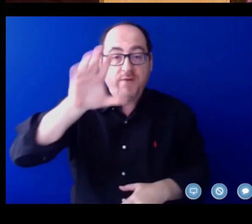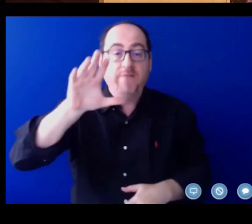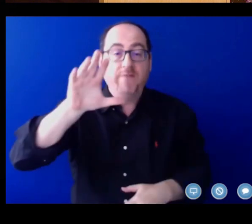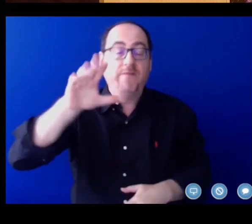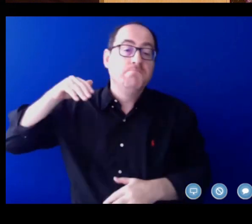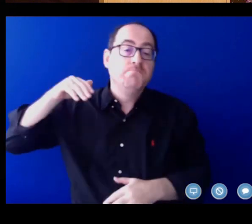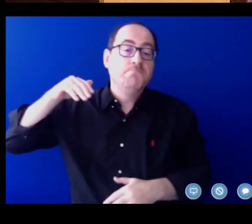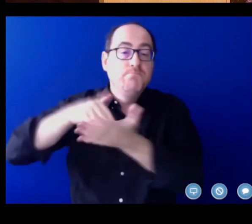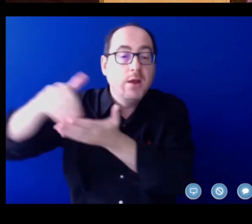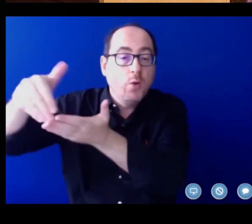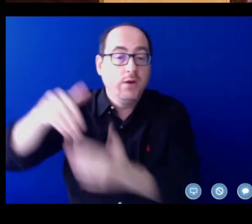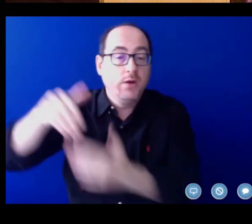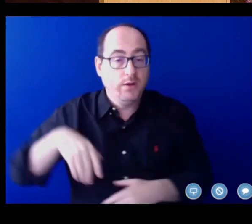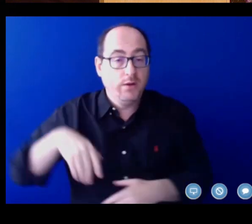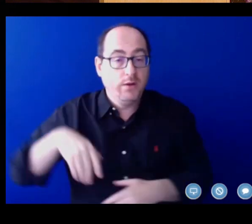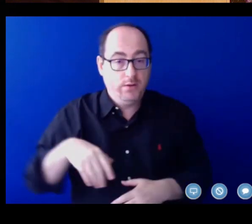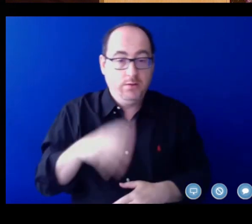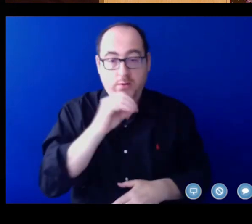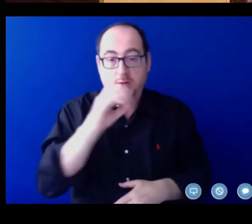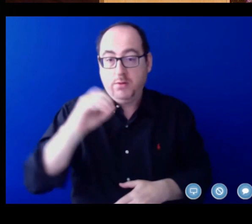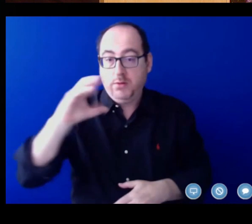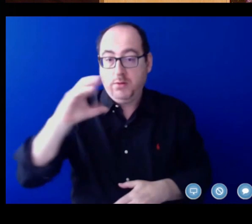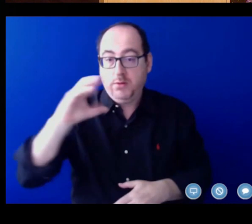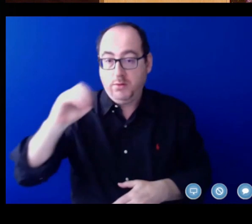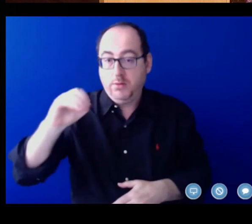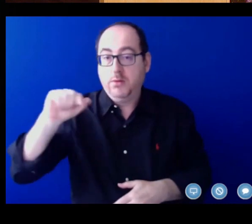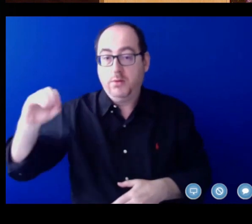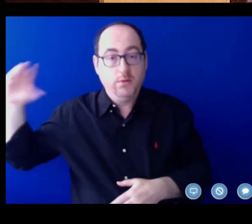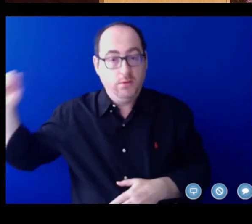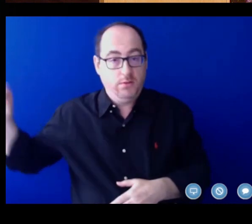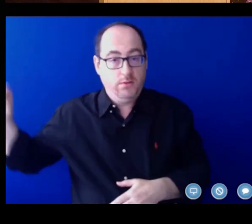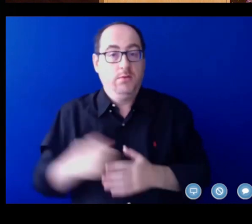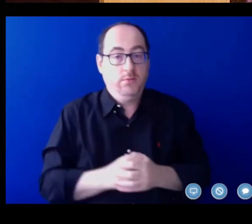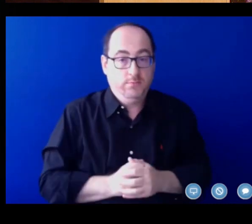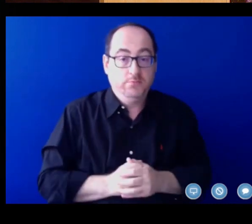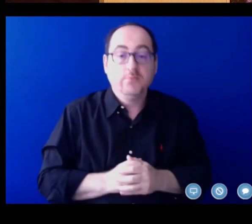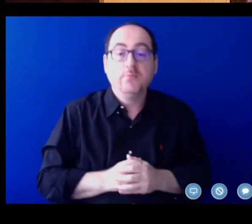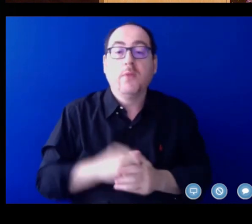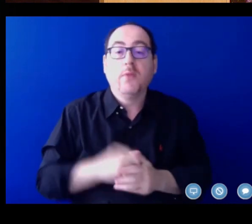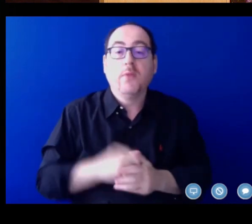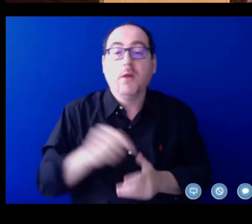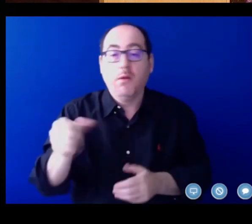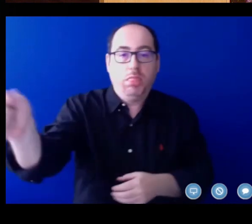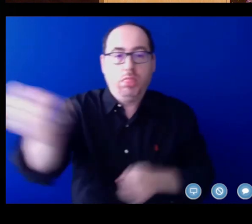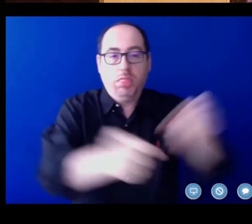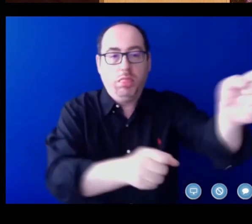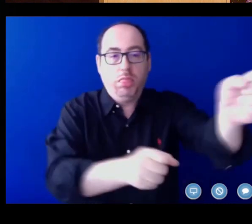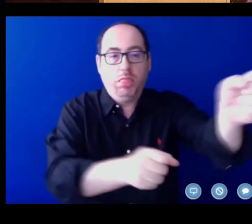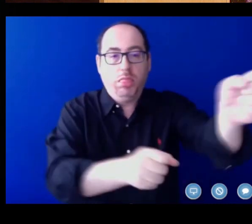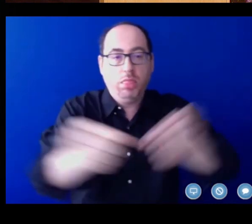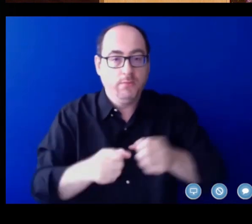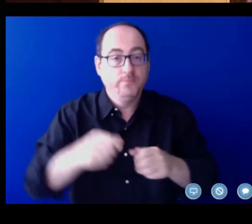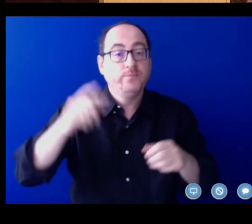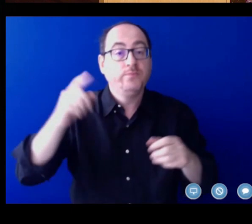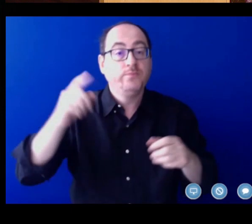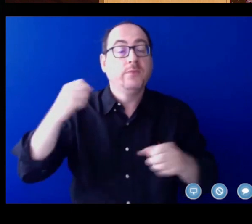million, and that's the highest number there has been since statistics began being collected. Looking